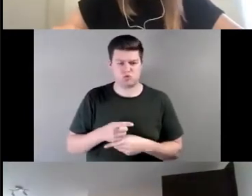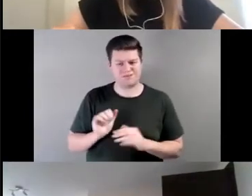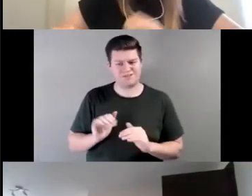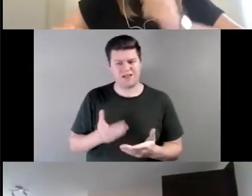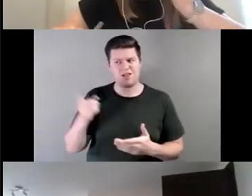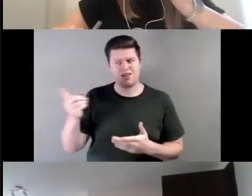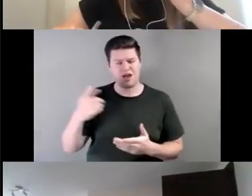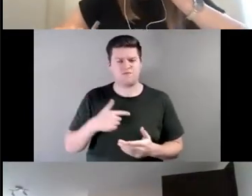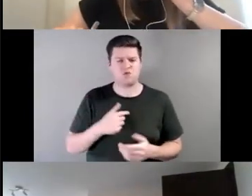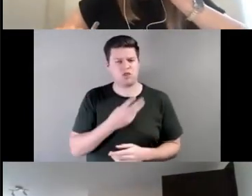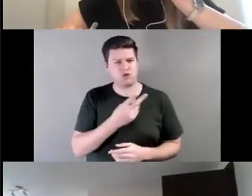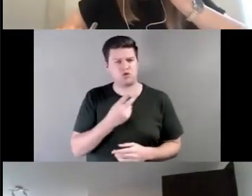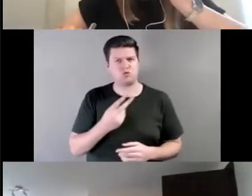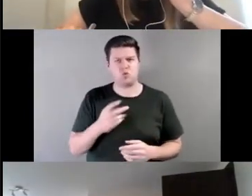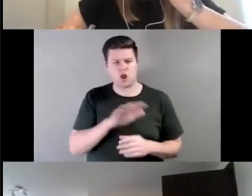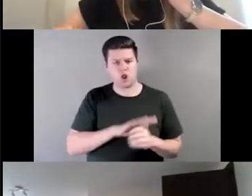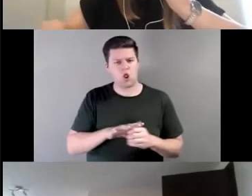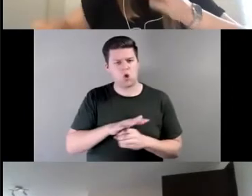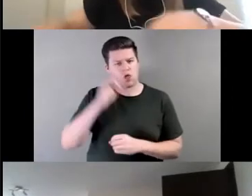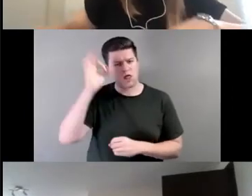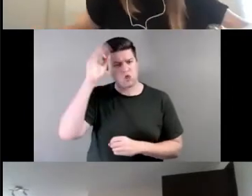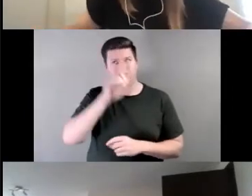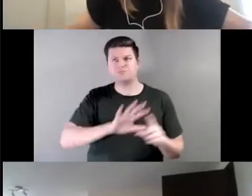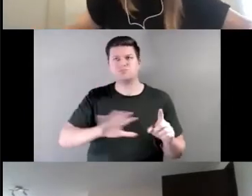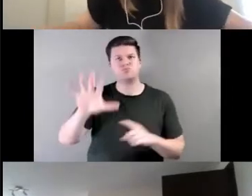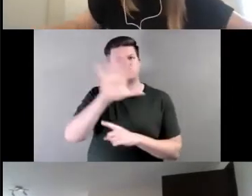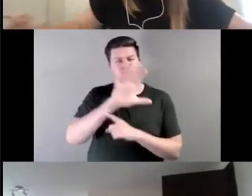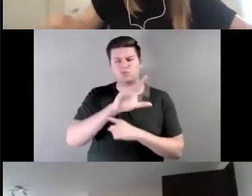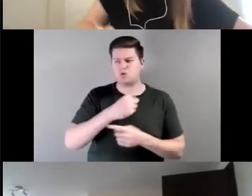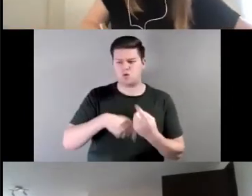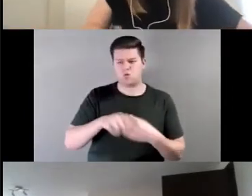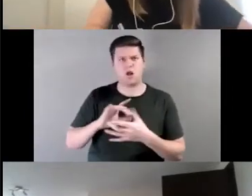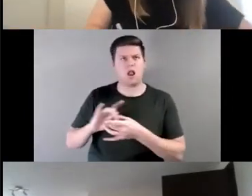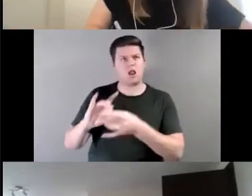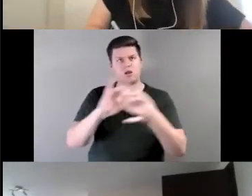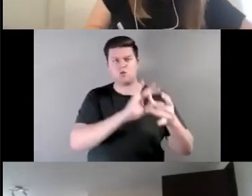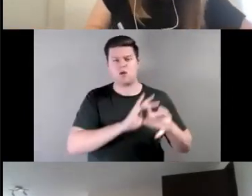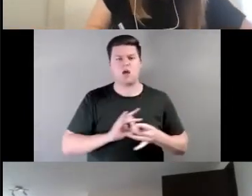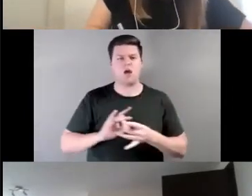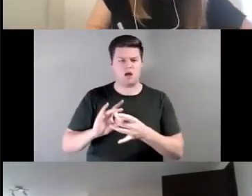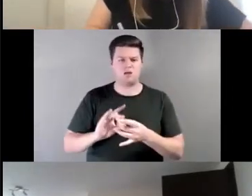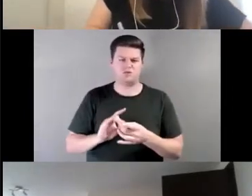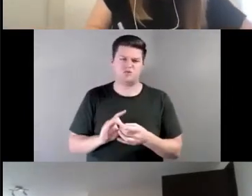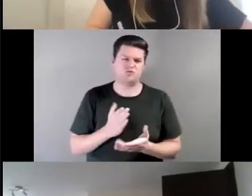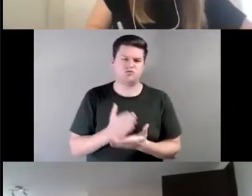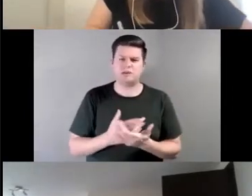authorities in Scotland. So it's a common platform right across Scotland.